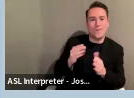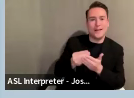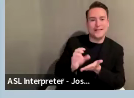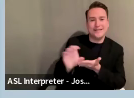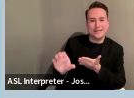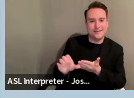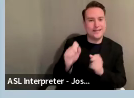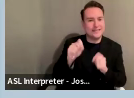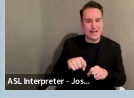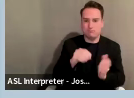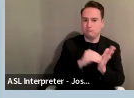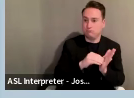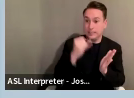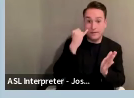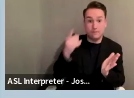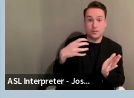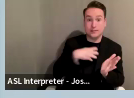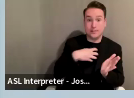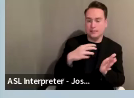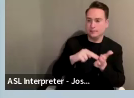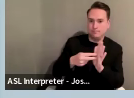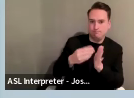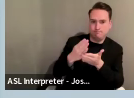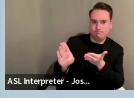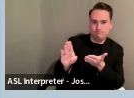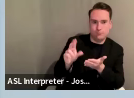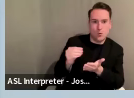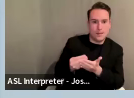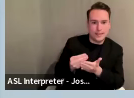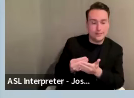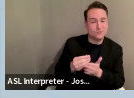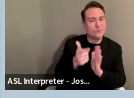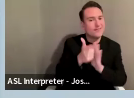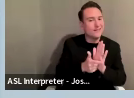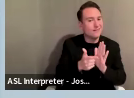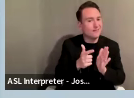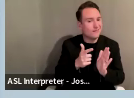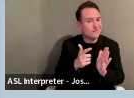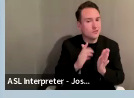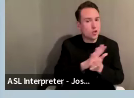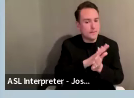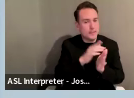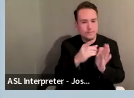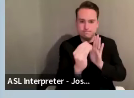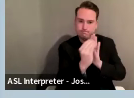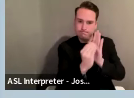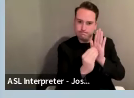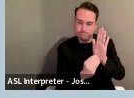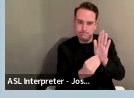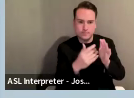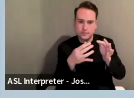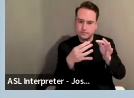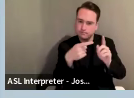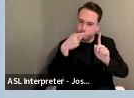contest language in there. We can have various things in there. So it's really just a legal document where you have language describing what you want to